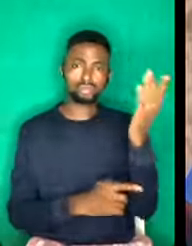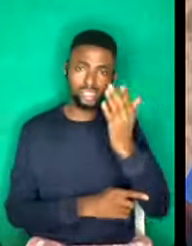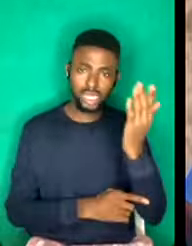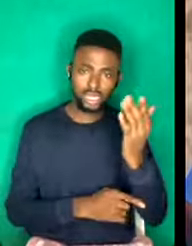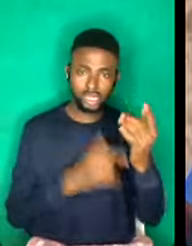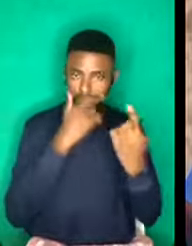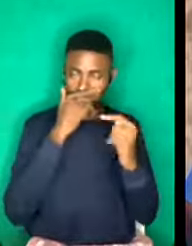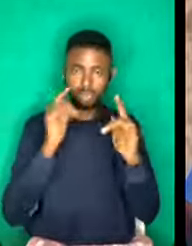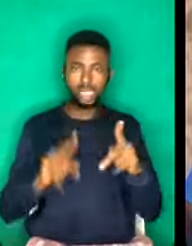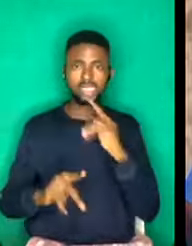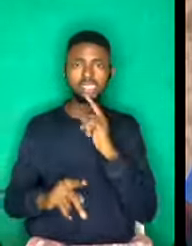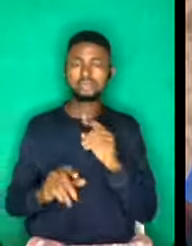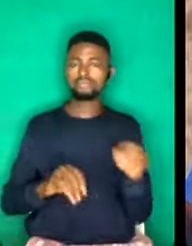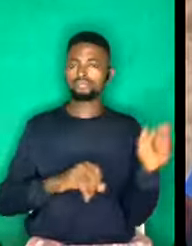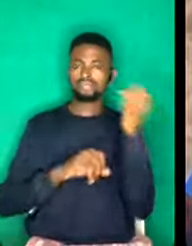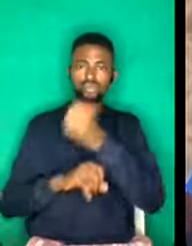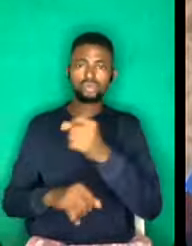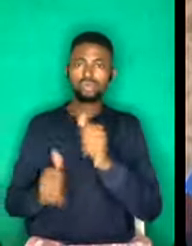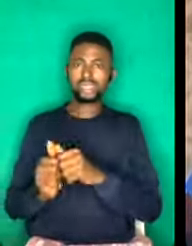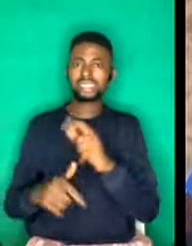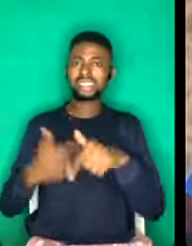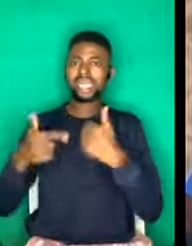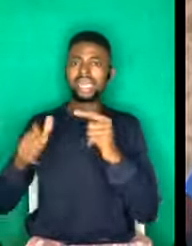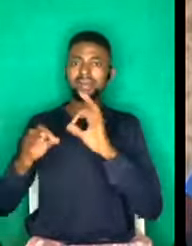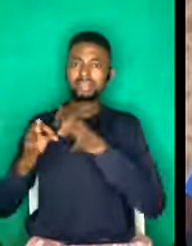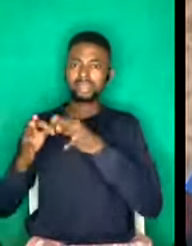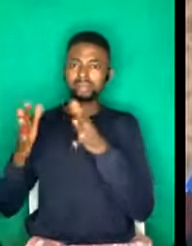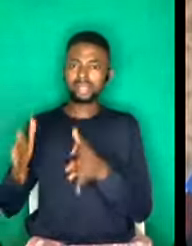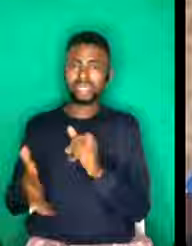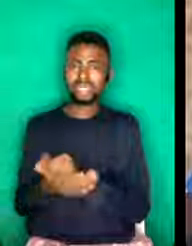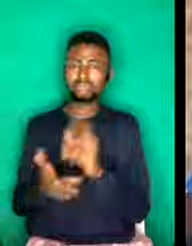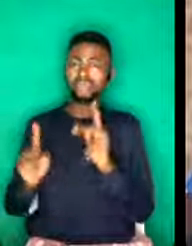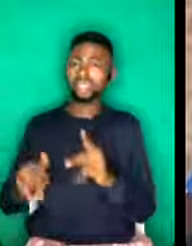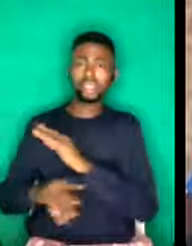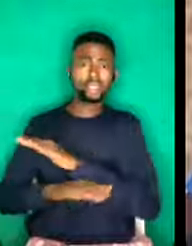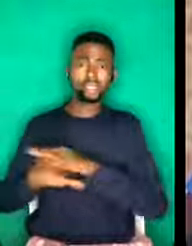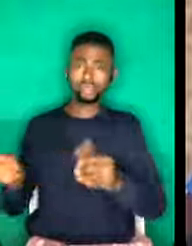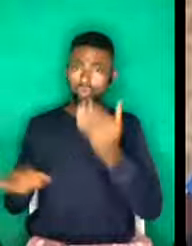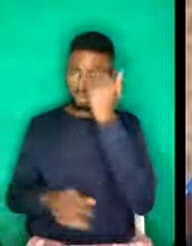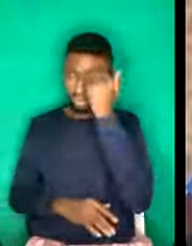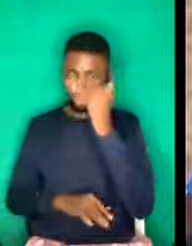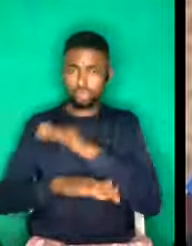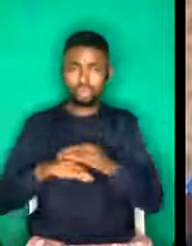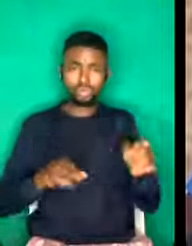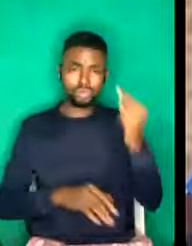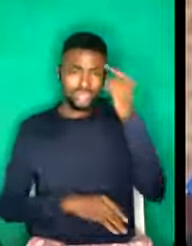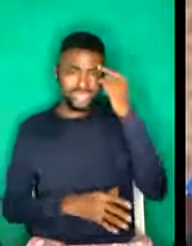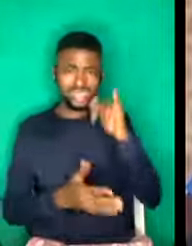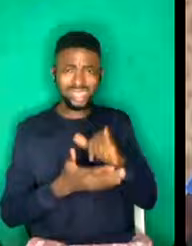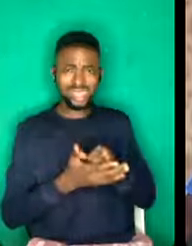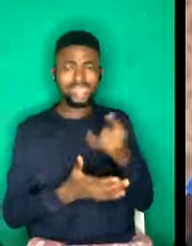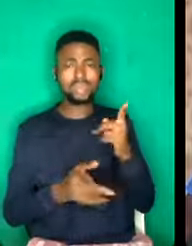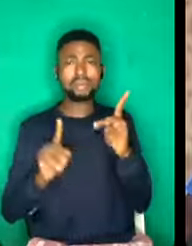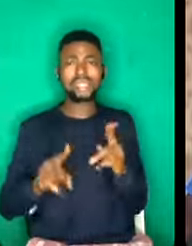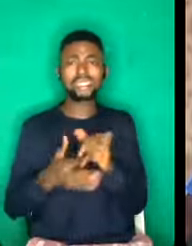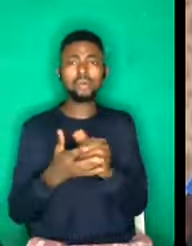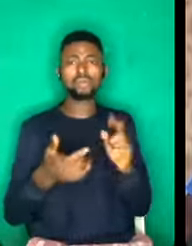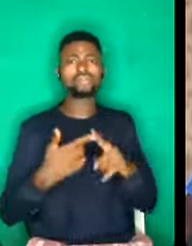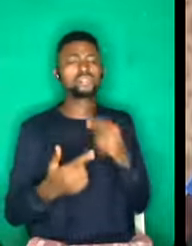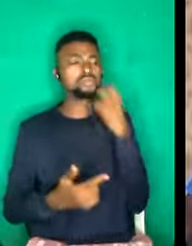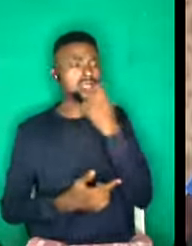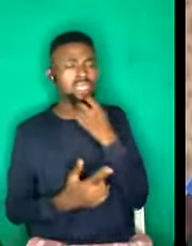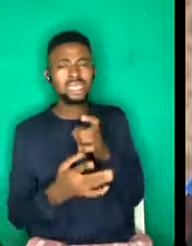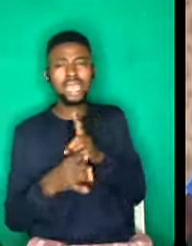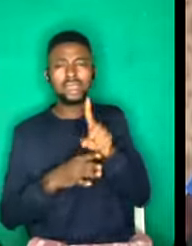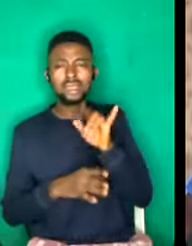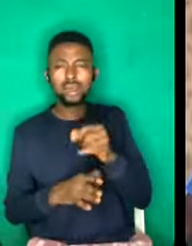interpreter that he or she never knows, don't you think the person, especially if it's someone that wants to be speaking directly what the person is saying, don't you think